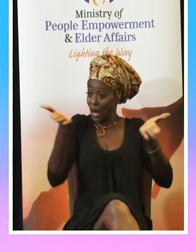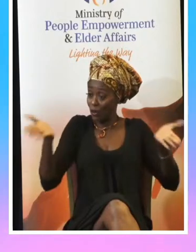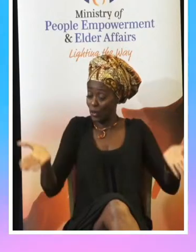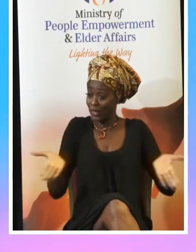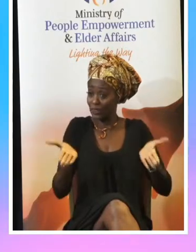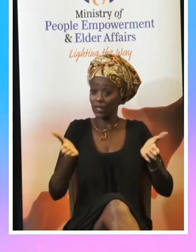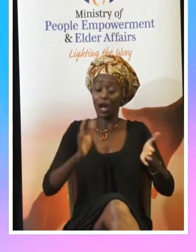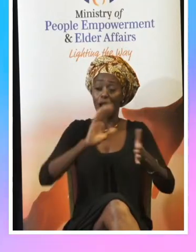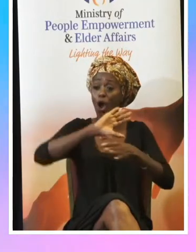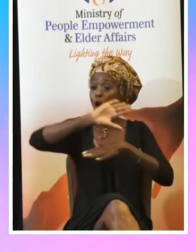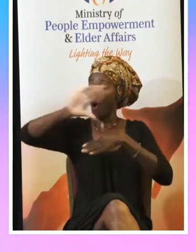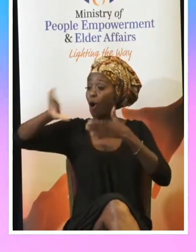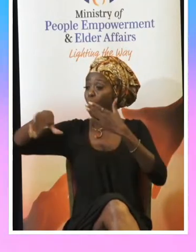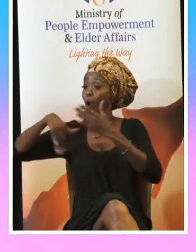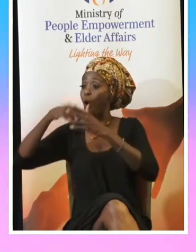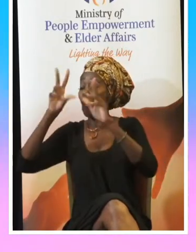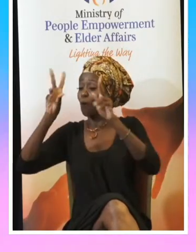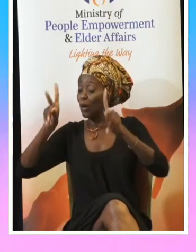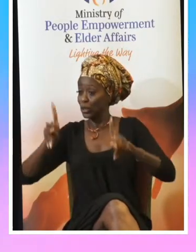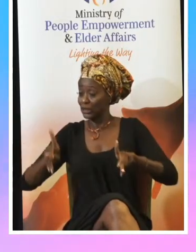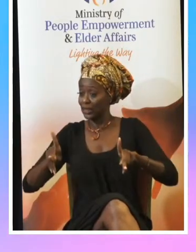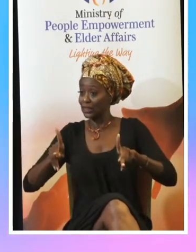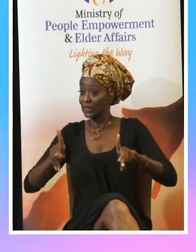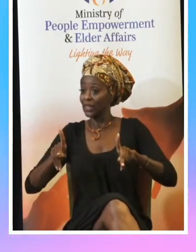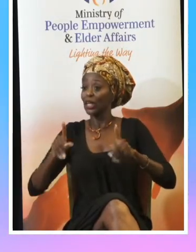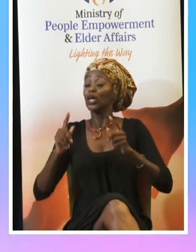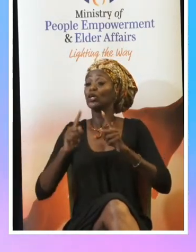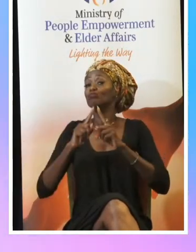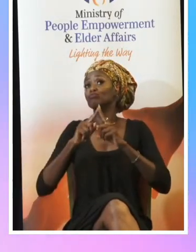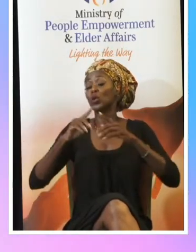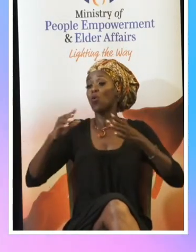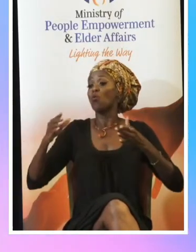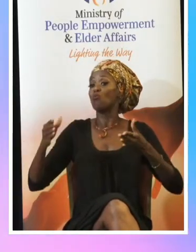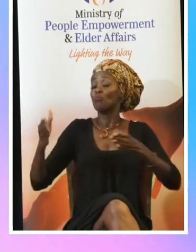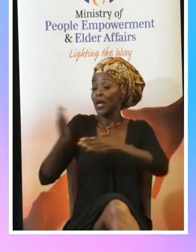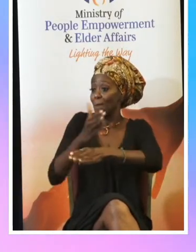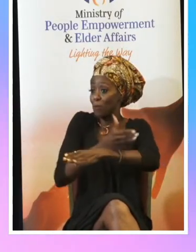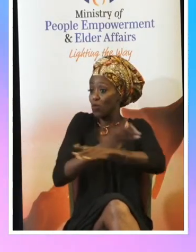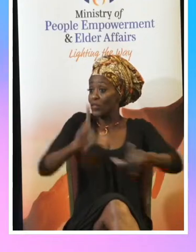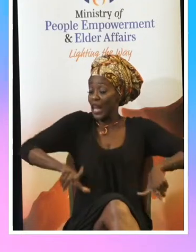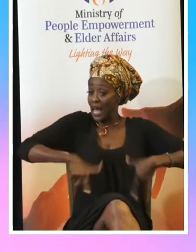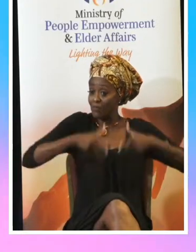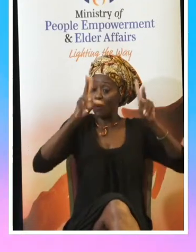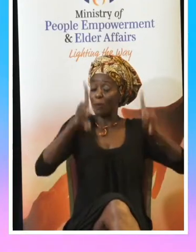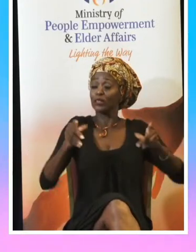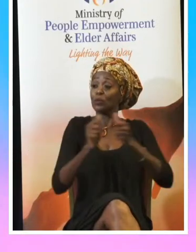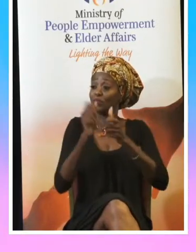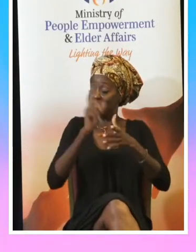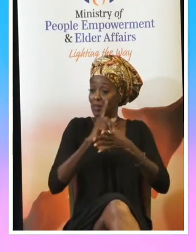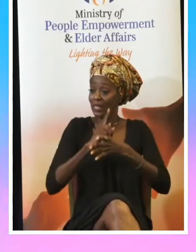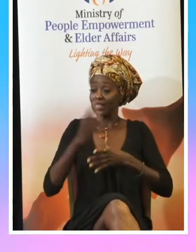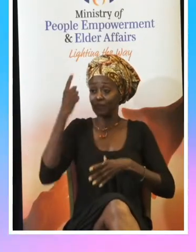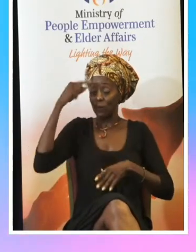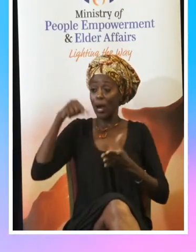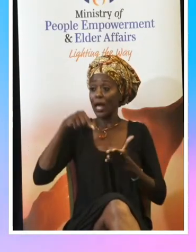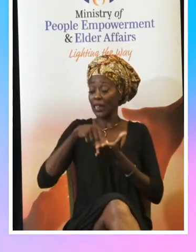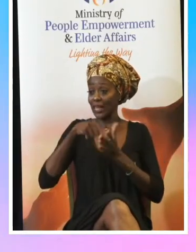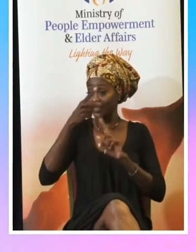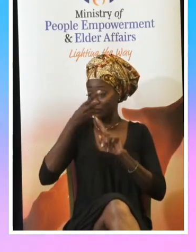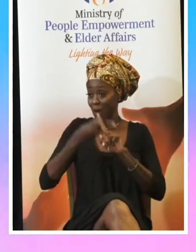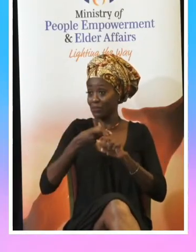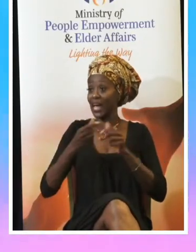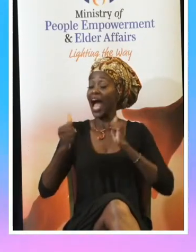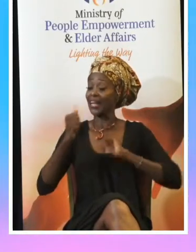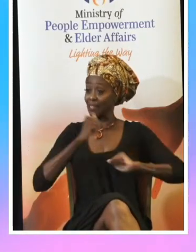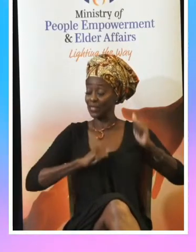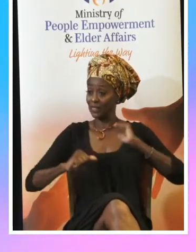all actors in the quest to improve the lives of persons with disabilities in the activities of the month. Tonight